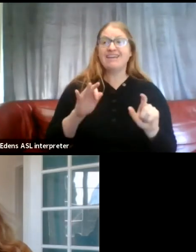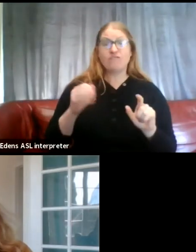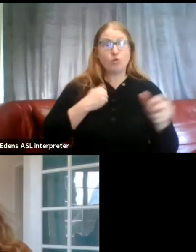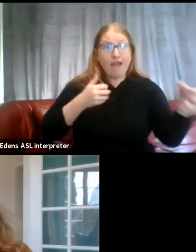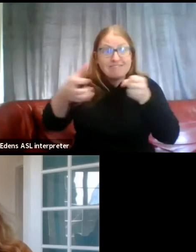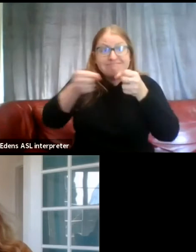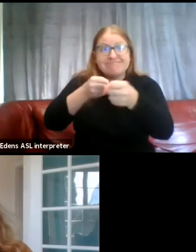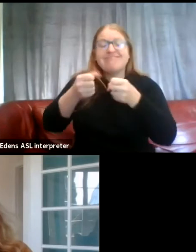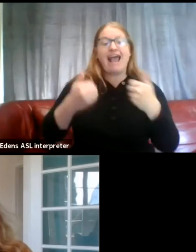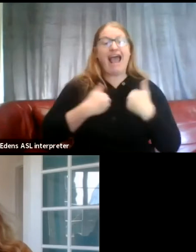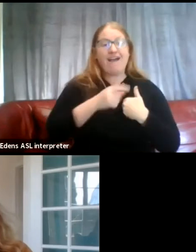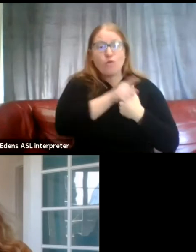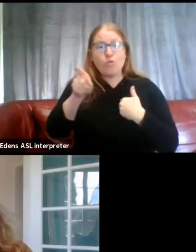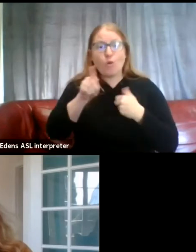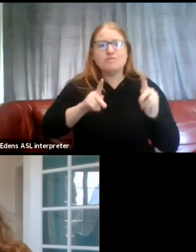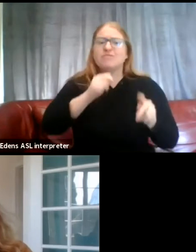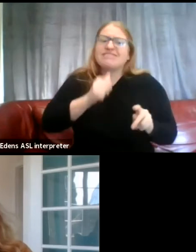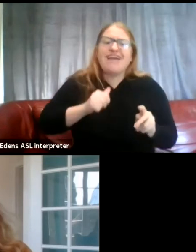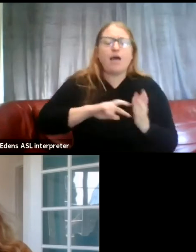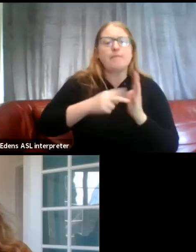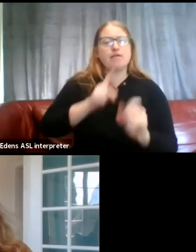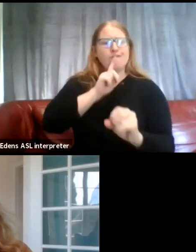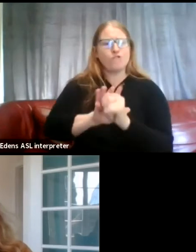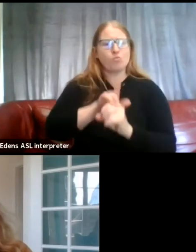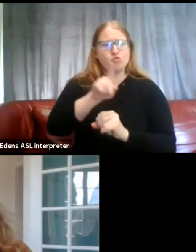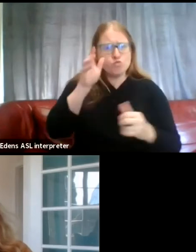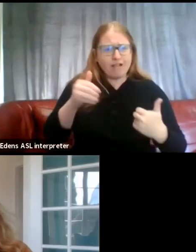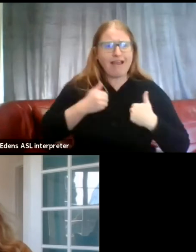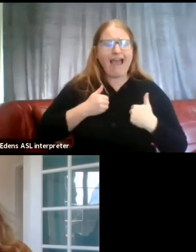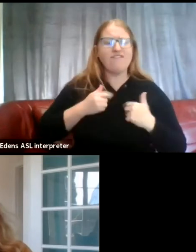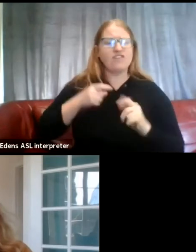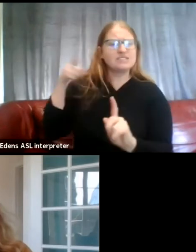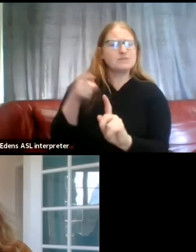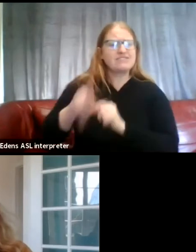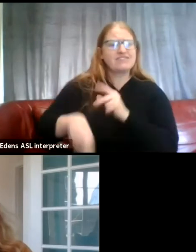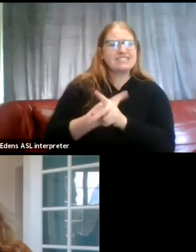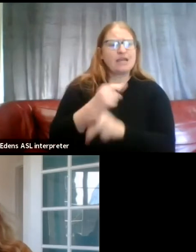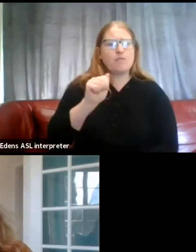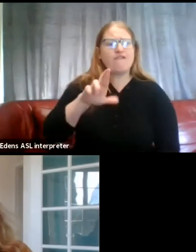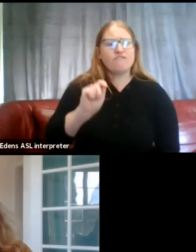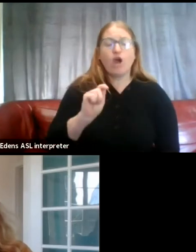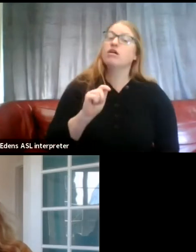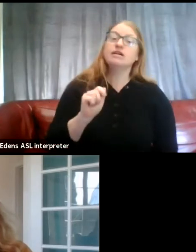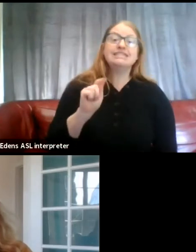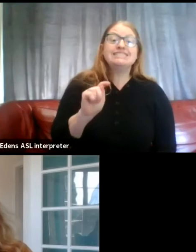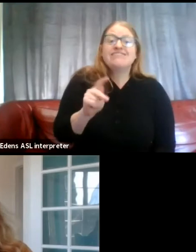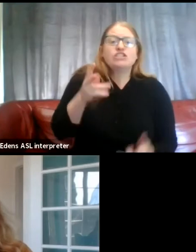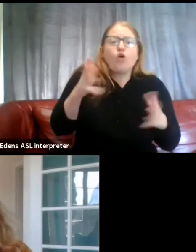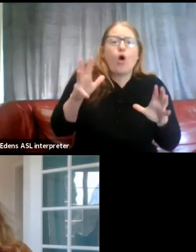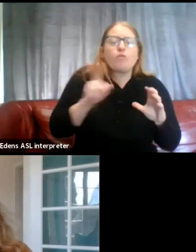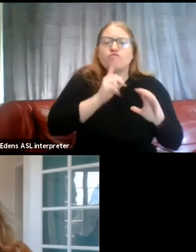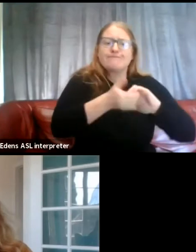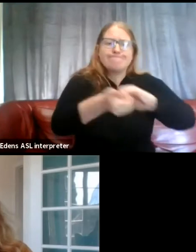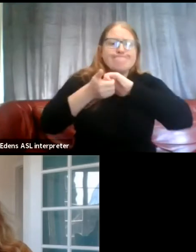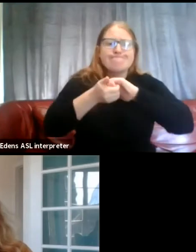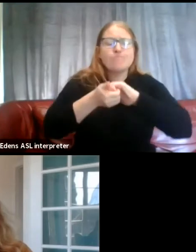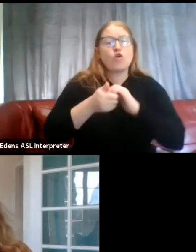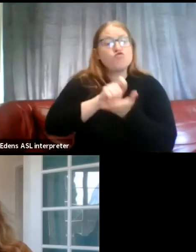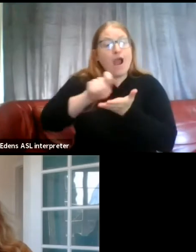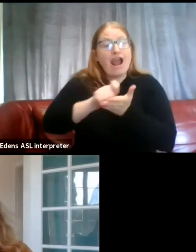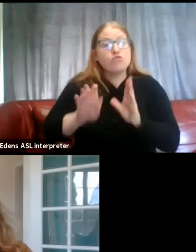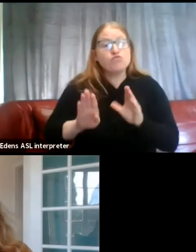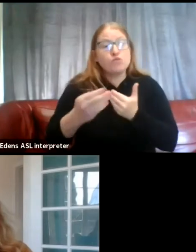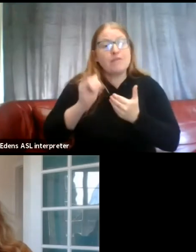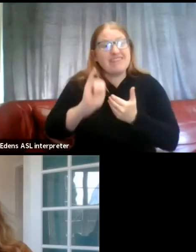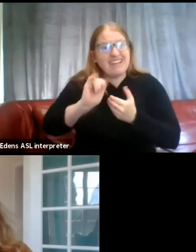you create a certain kind of art. And TV is a highly collaborative medium. Writers' rooms are about a